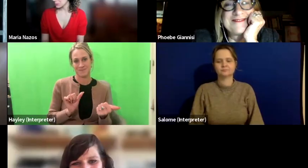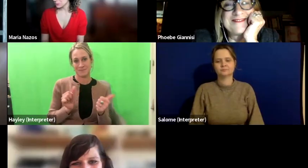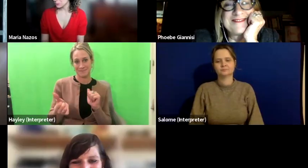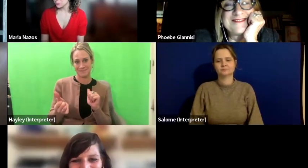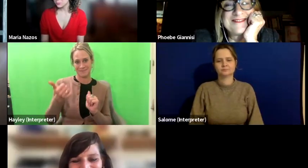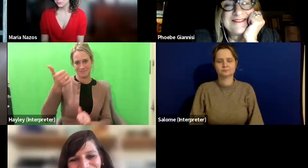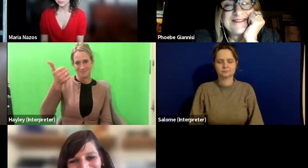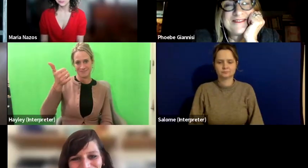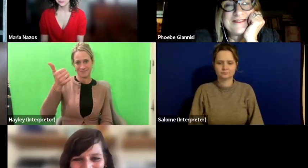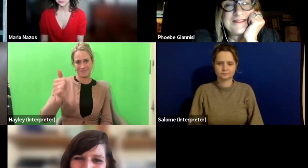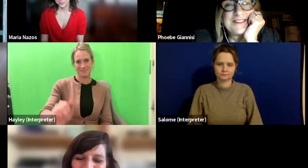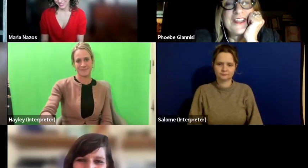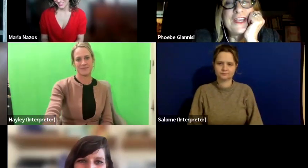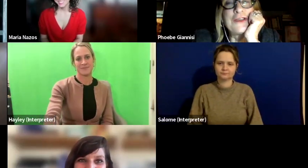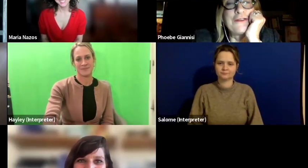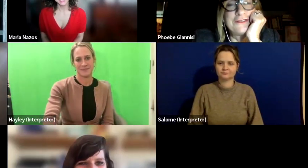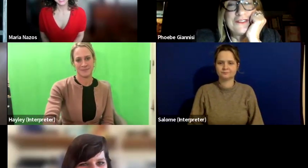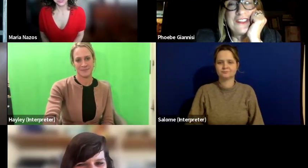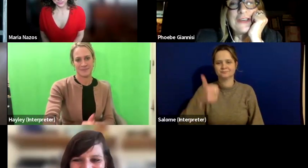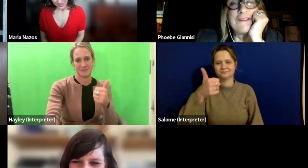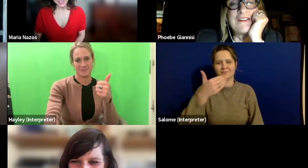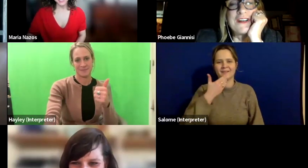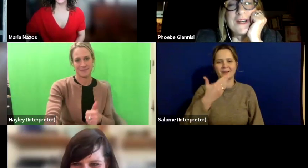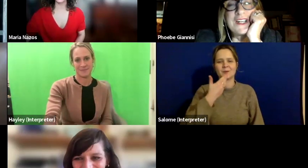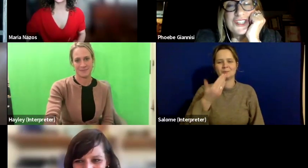Yeah. So everybody, thank you, and Thank happy reading. you.